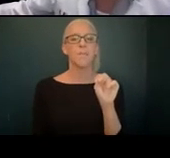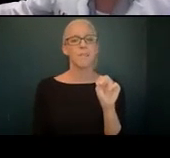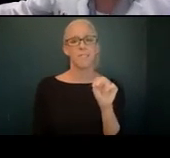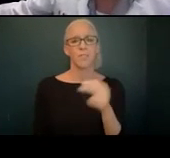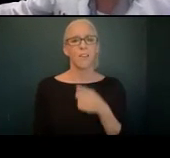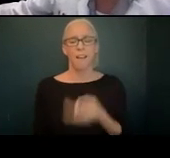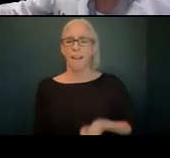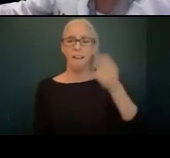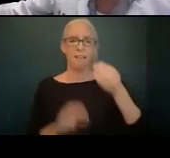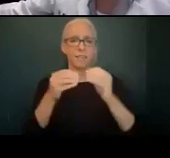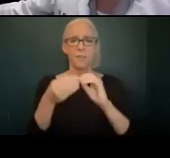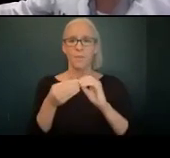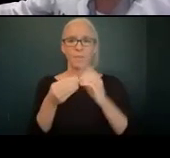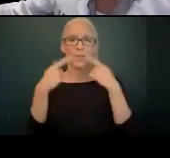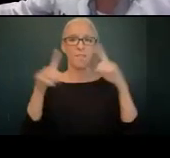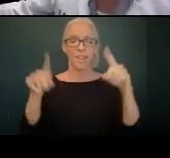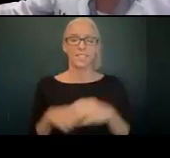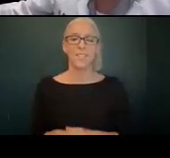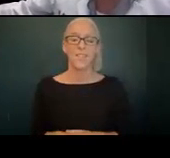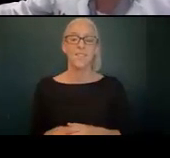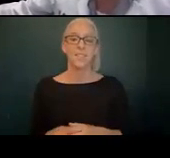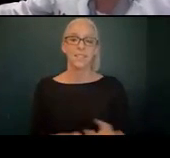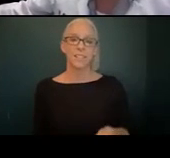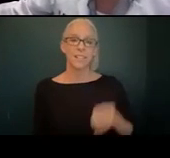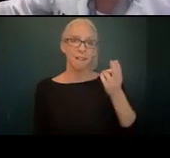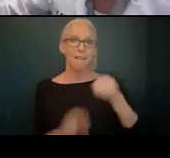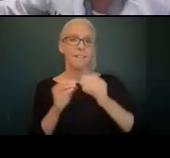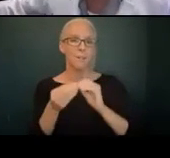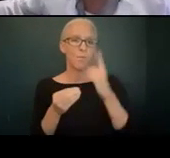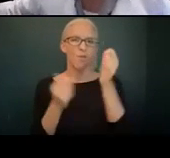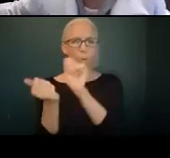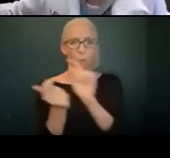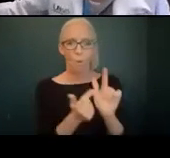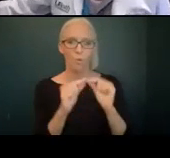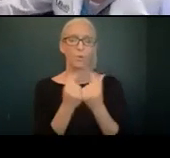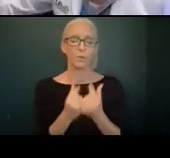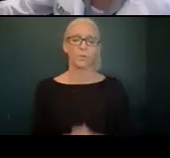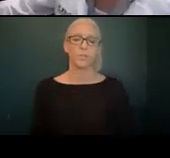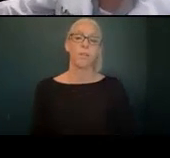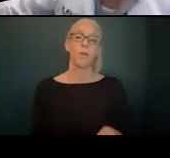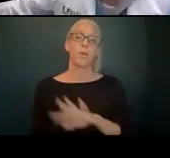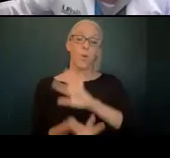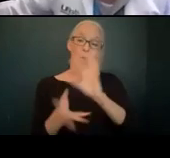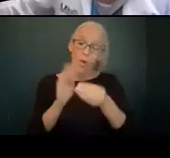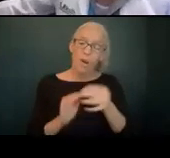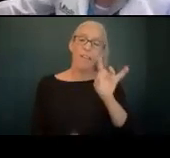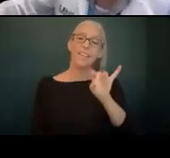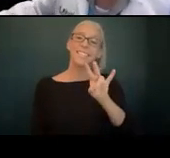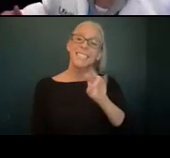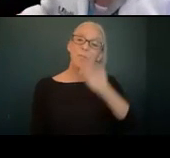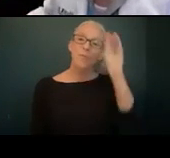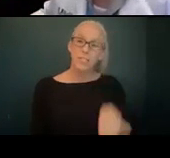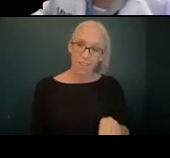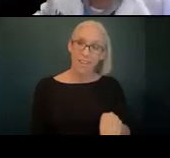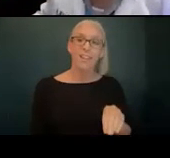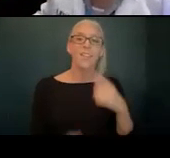against the Delta. And very high rates, among all groups. So overall, it was 87% effective in this study of veterans.